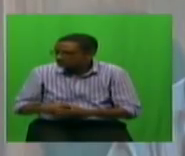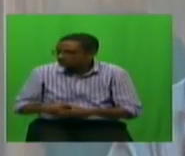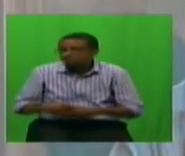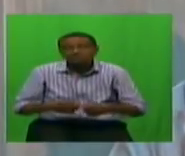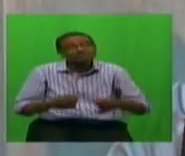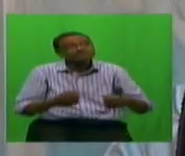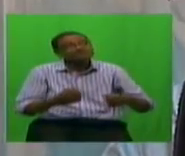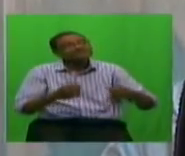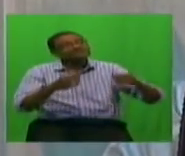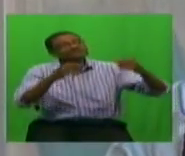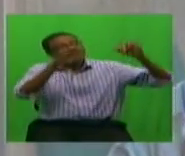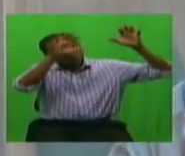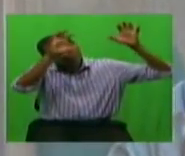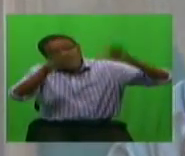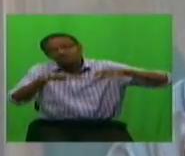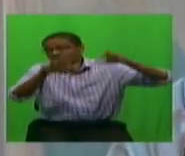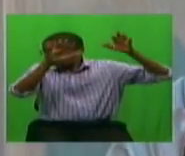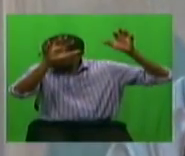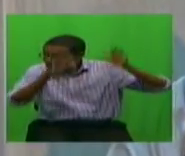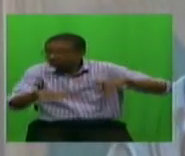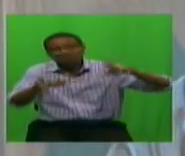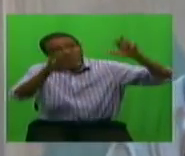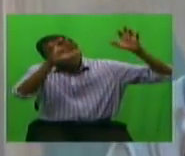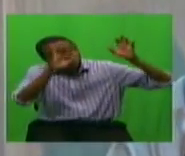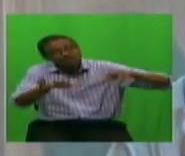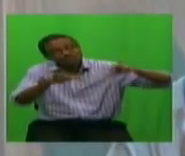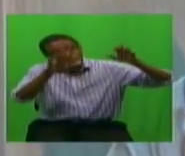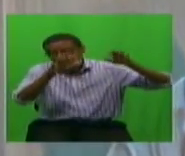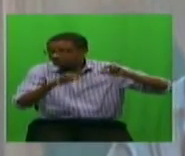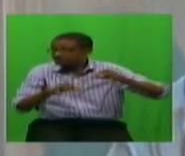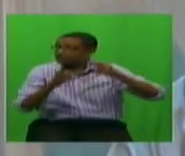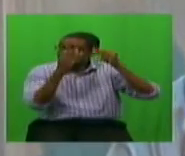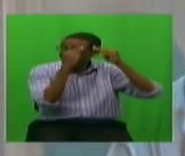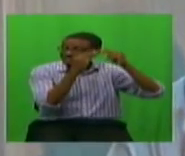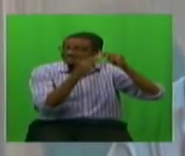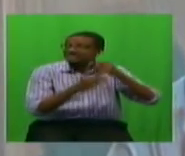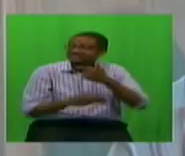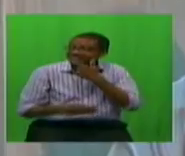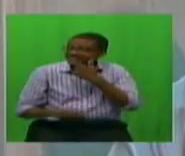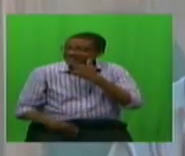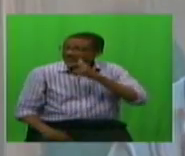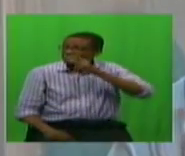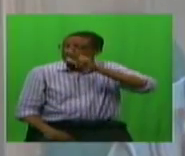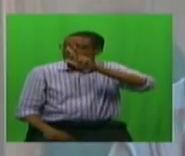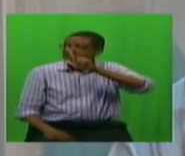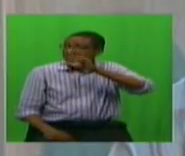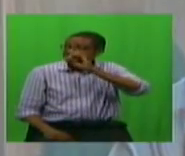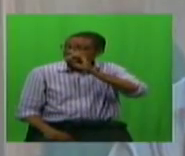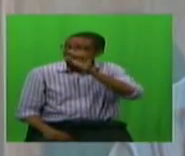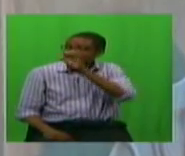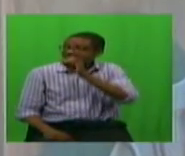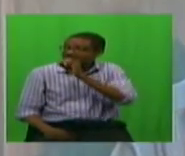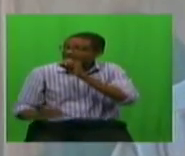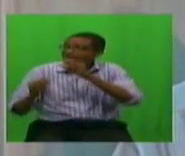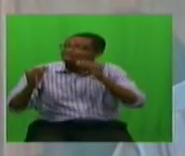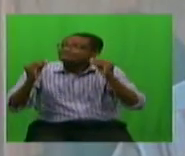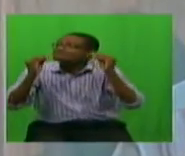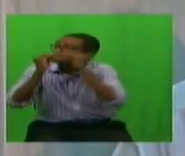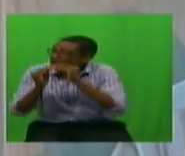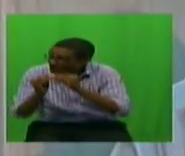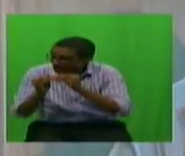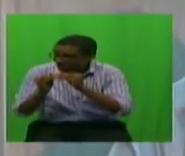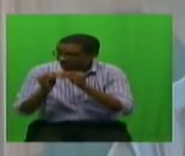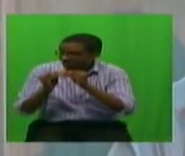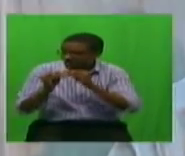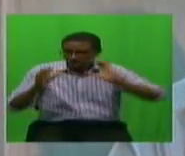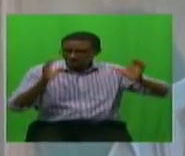being understood, as Minister Sinanan just said, 30% in excess of a monthly rainfall falling in the space of